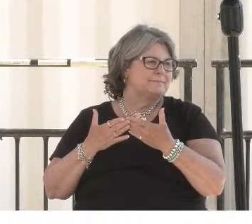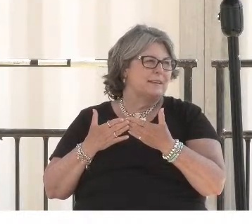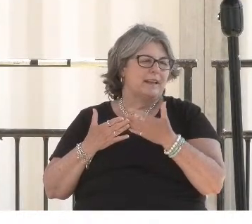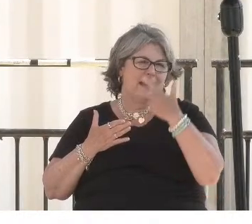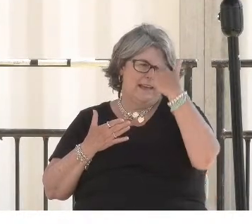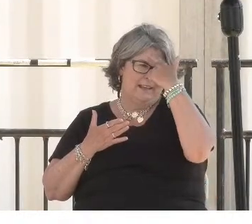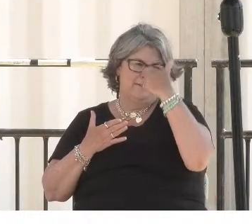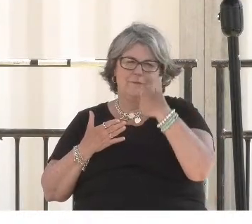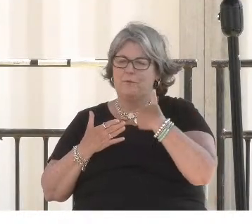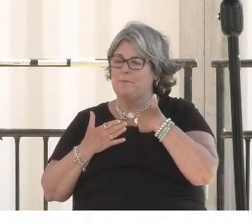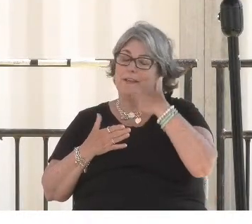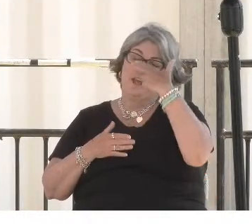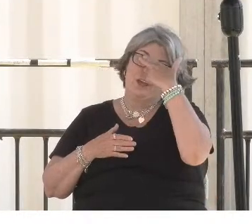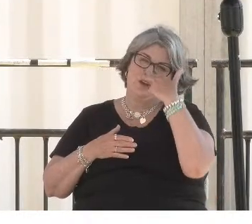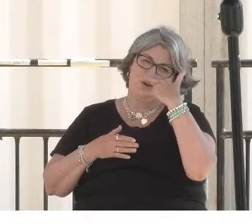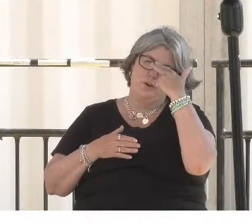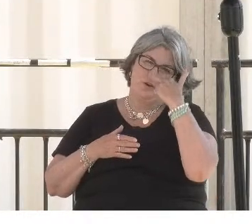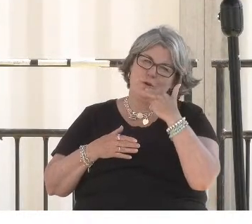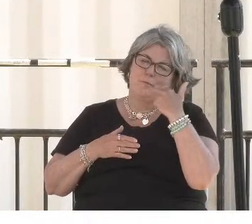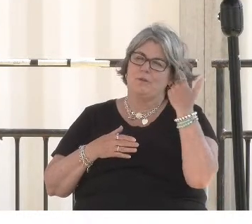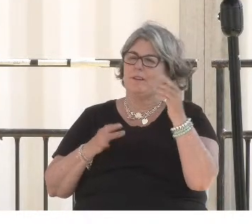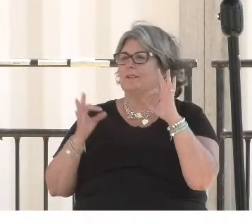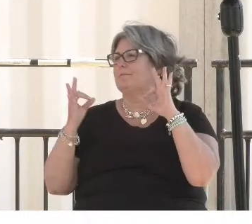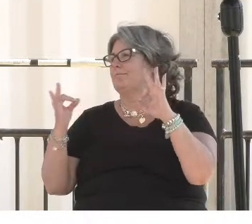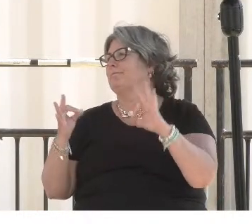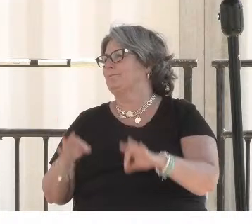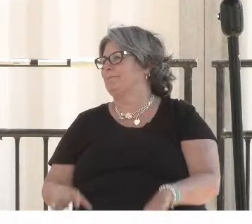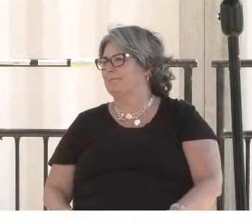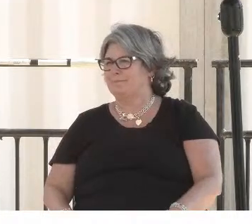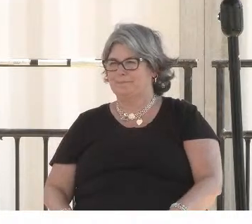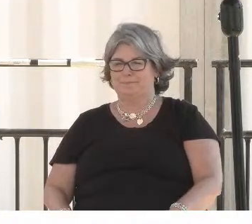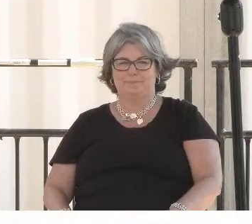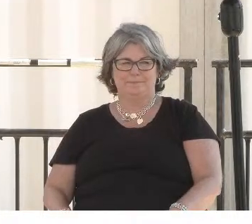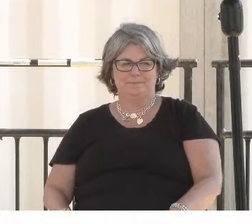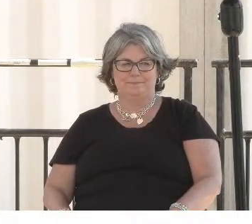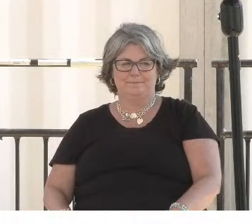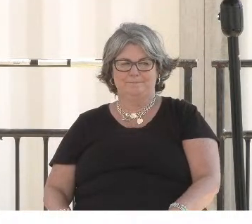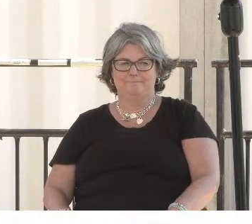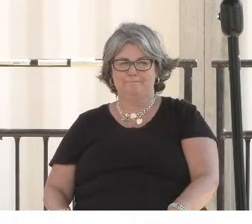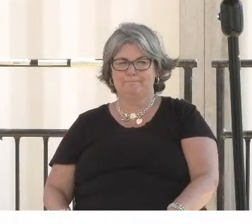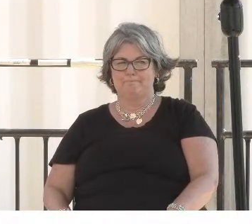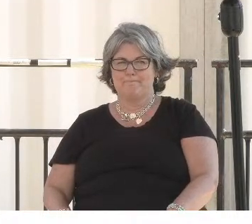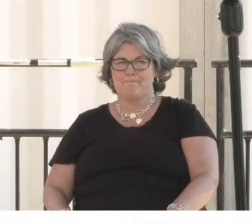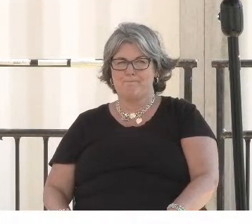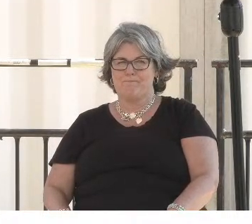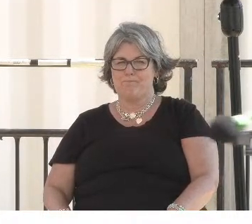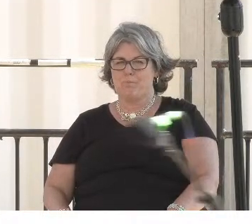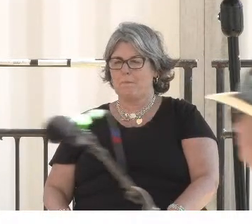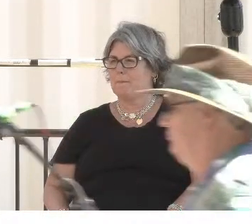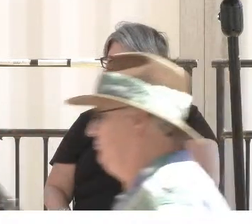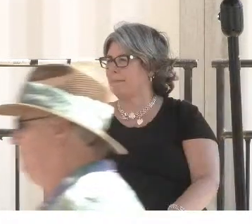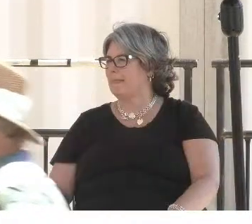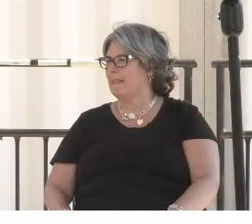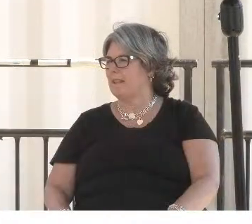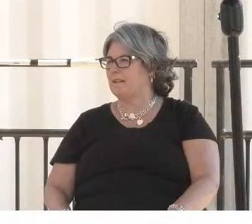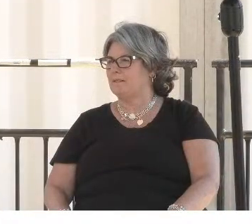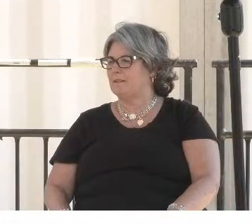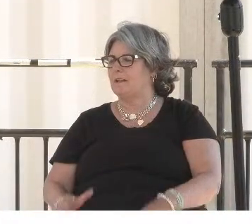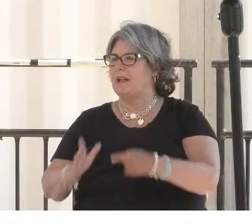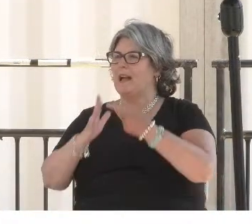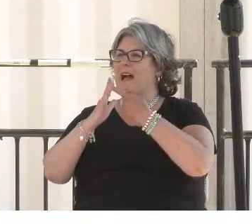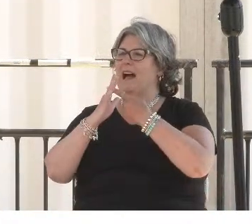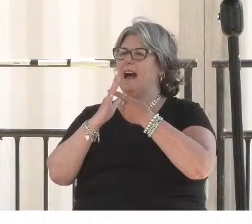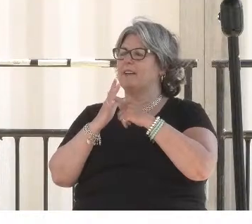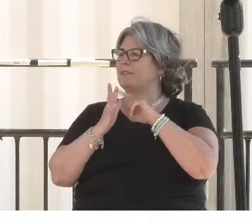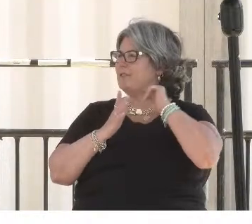me, humor is absolutely gold when we're telling the stories. That's the thing too. I started my career as